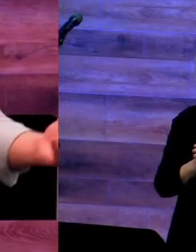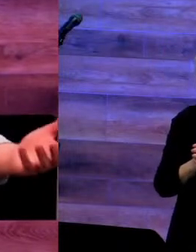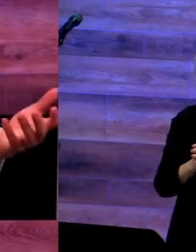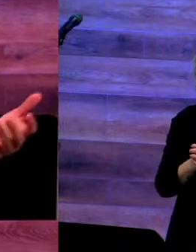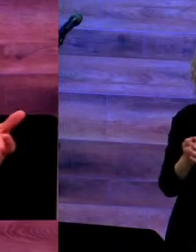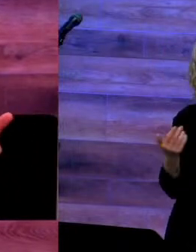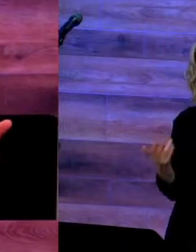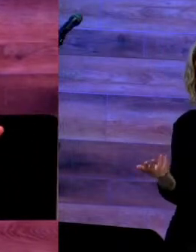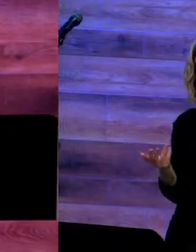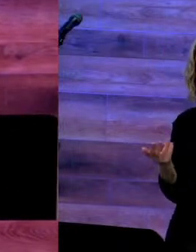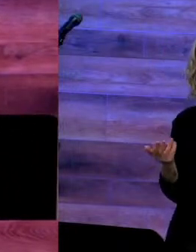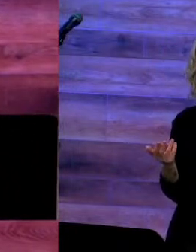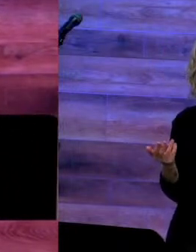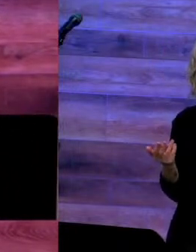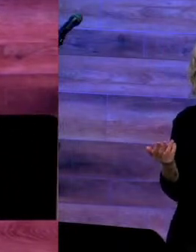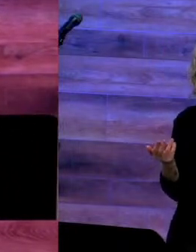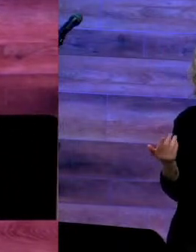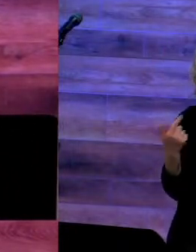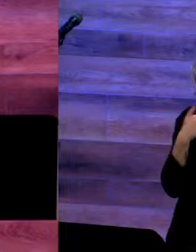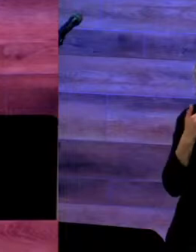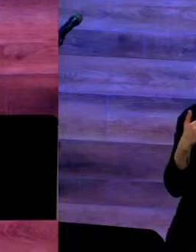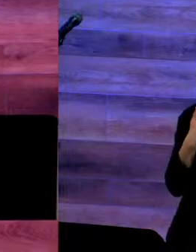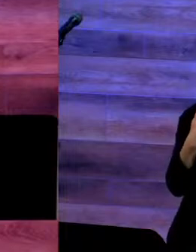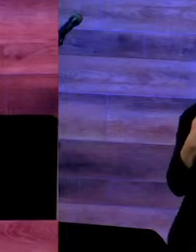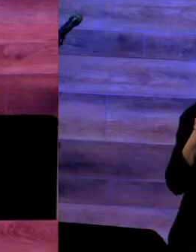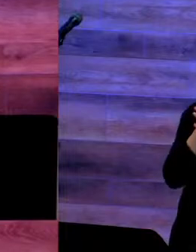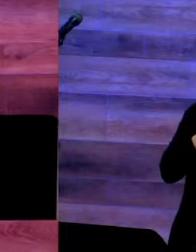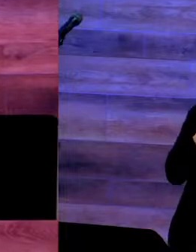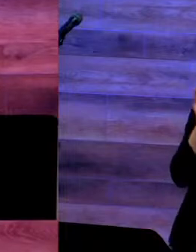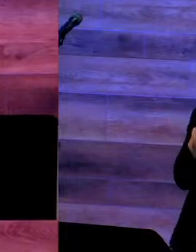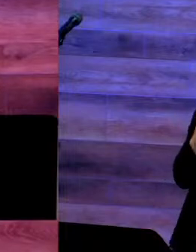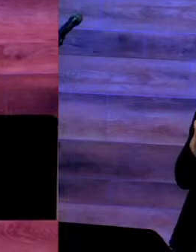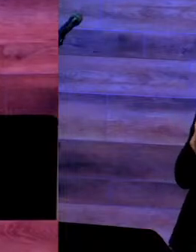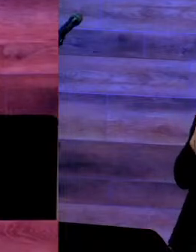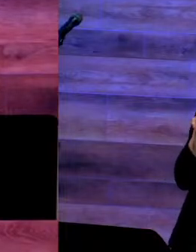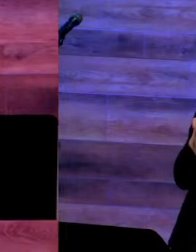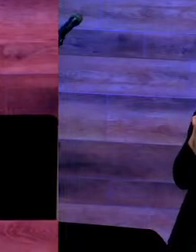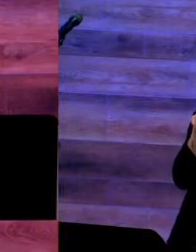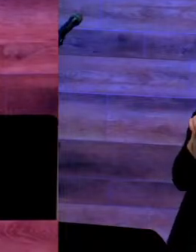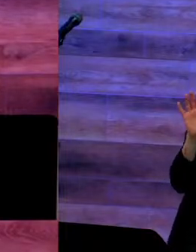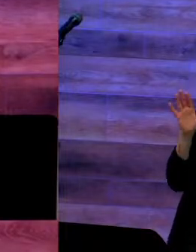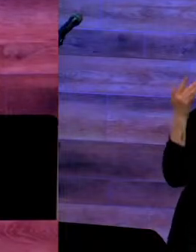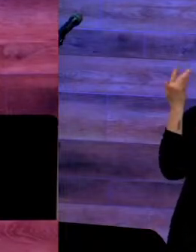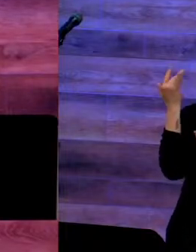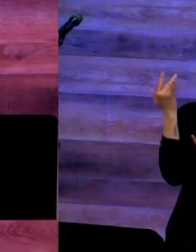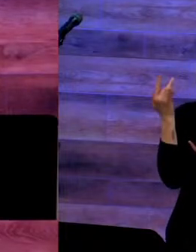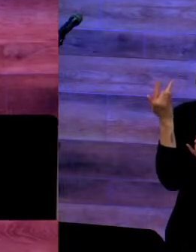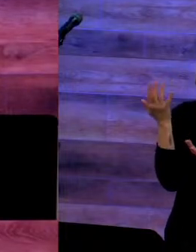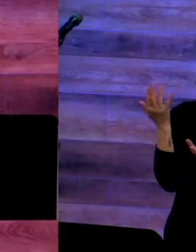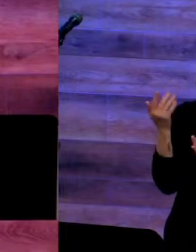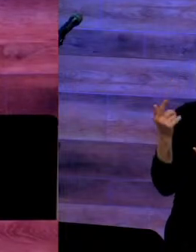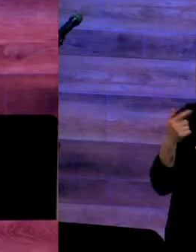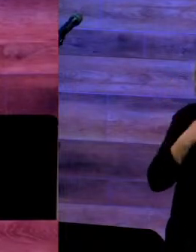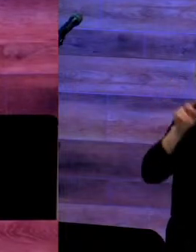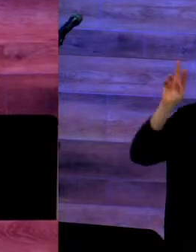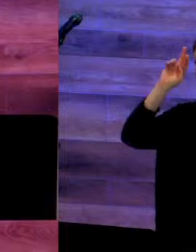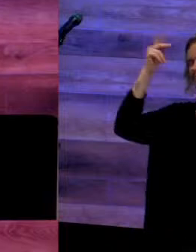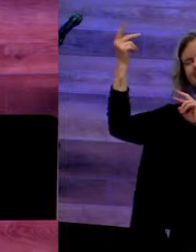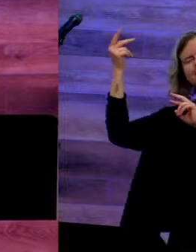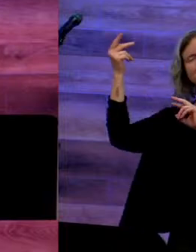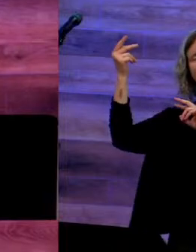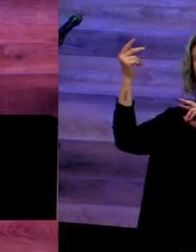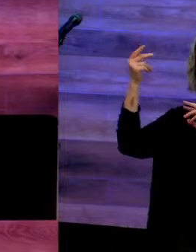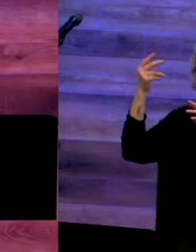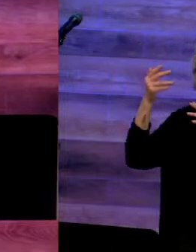why is it so hard for us to rest? It's because we misunderstand how you have made us.